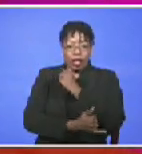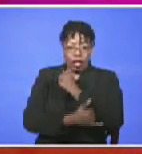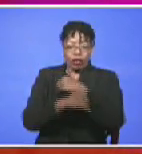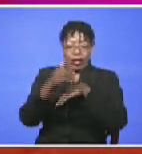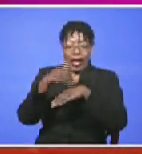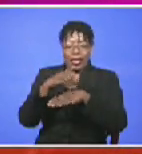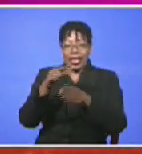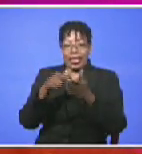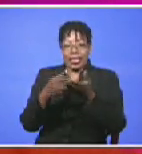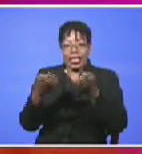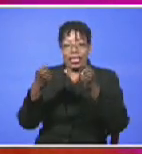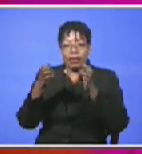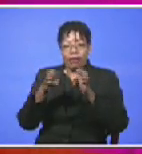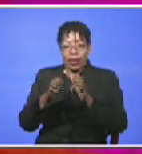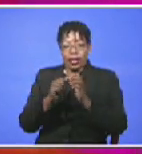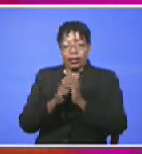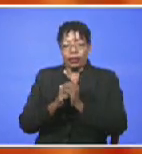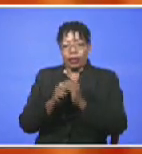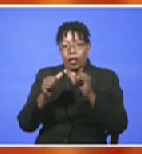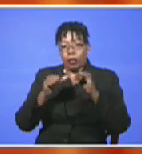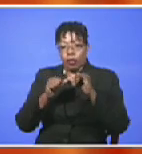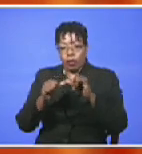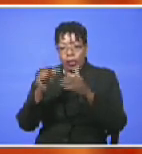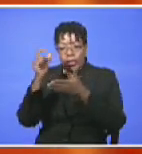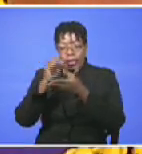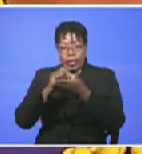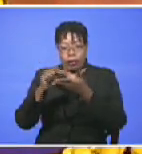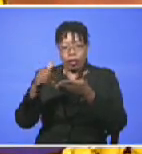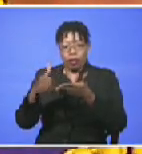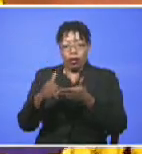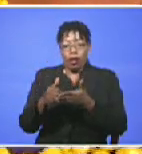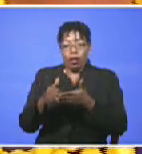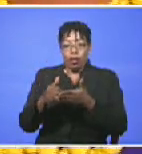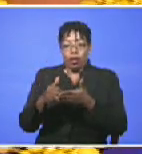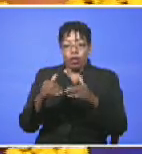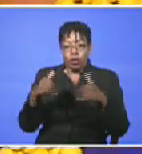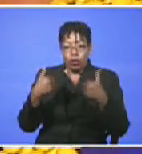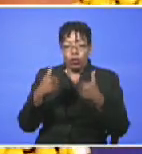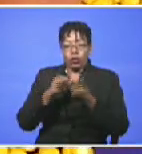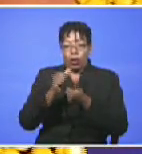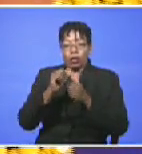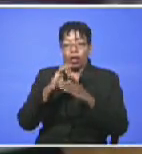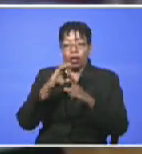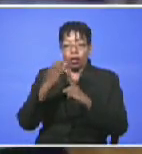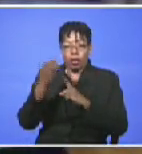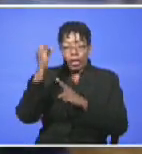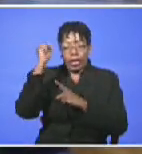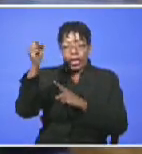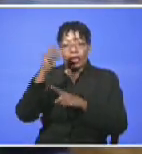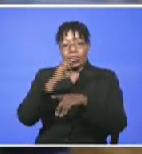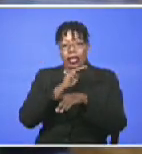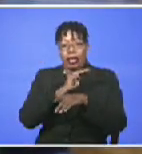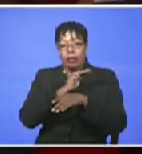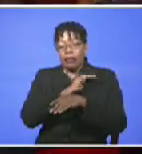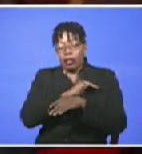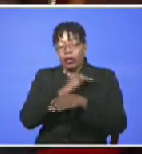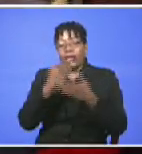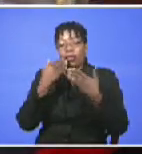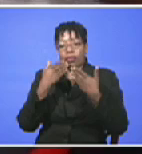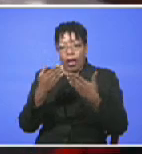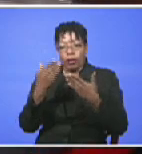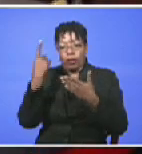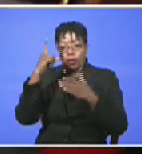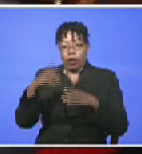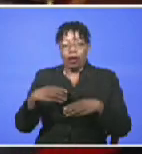event. Acting Deputy Permanent Secretary of the Ministry of Youth, Sports and Culture, Darren Turnquist, says his ministry is thankful for the contributions of